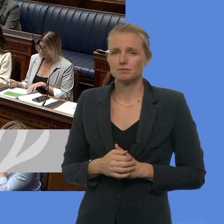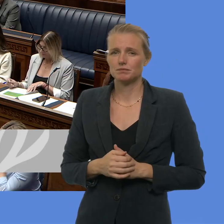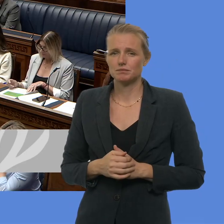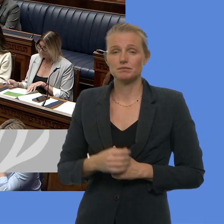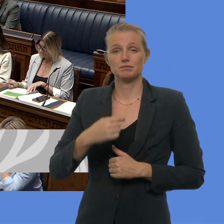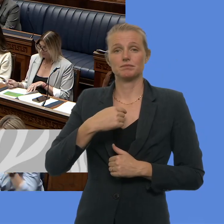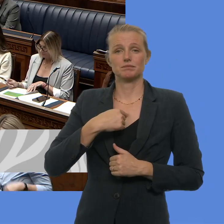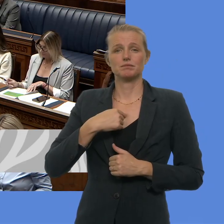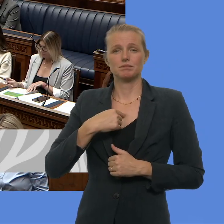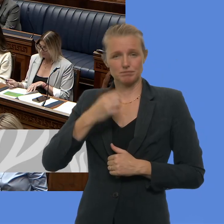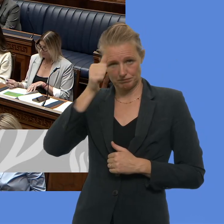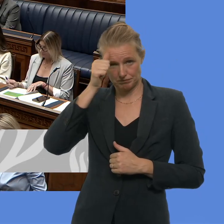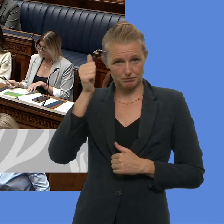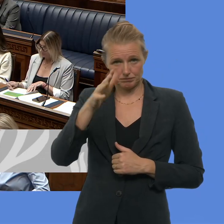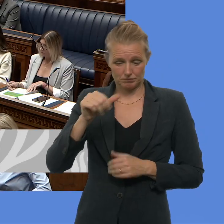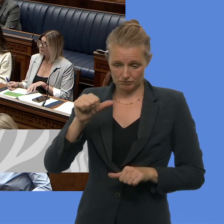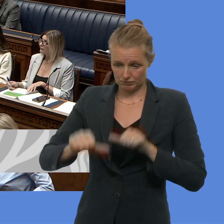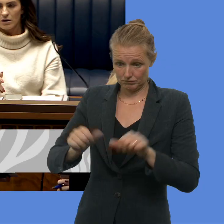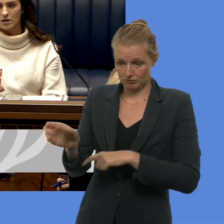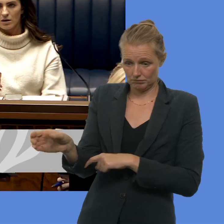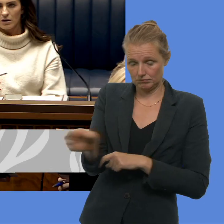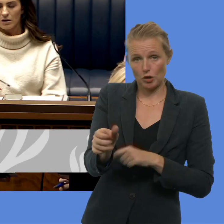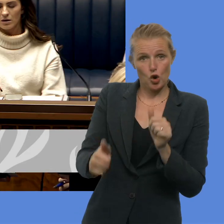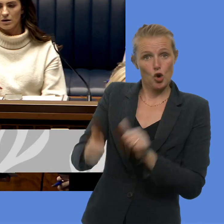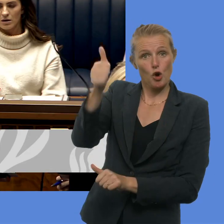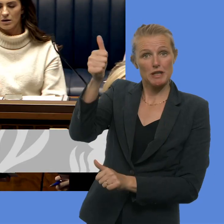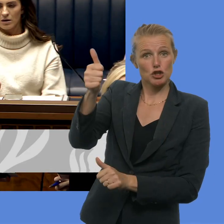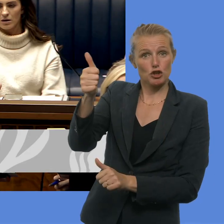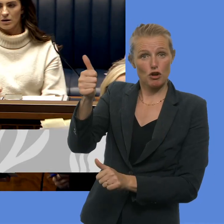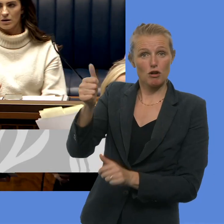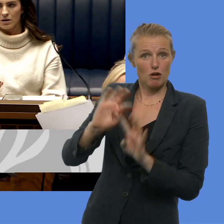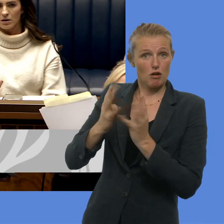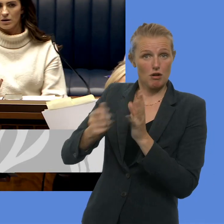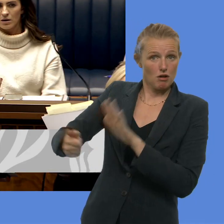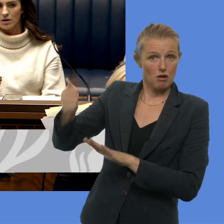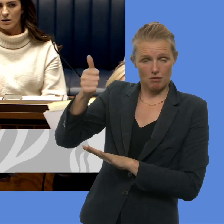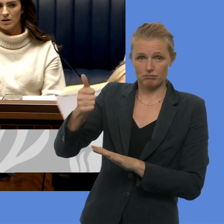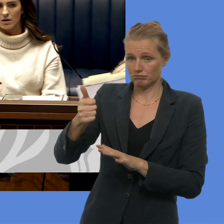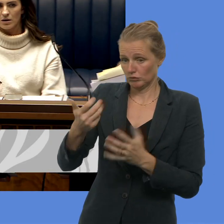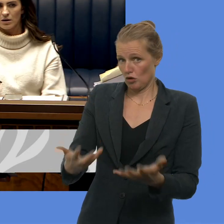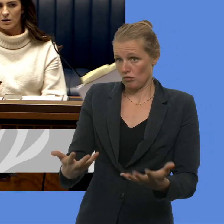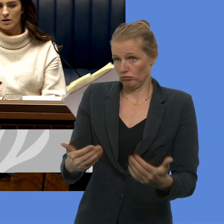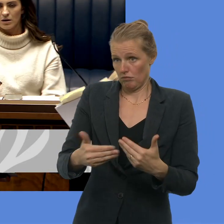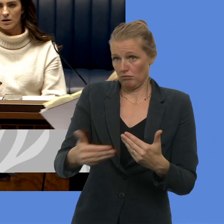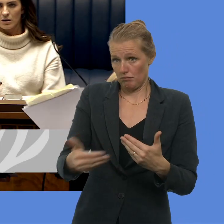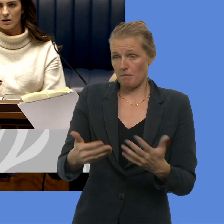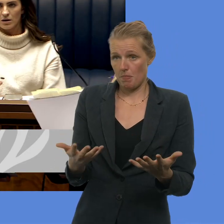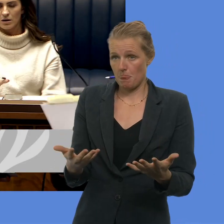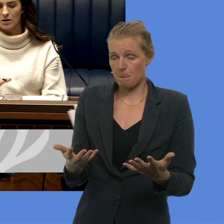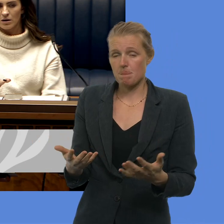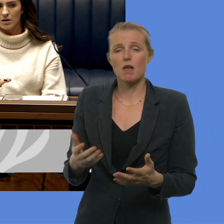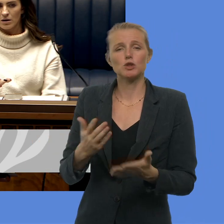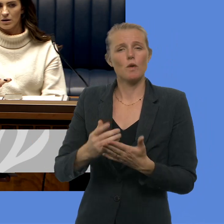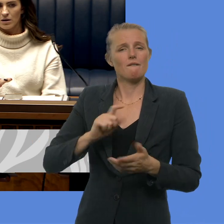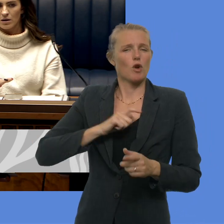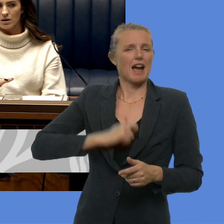family that the process for appointment of the Commissioner is going on, and I would like to, on the Identity and